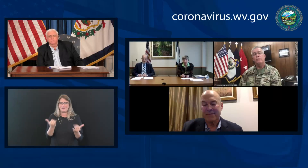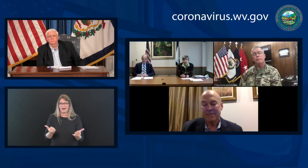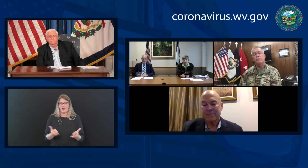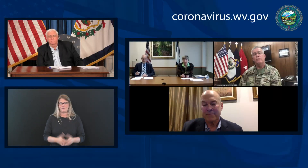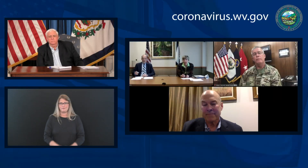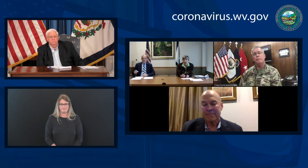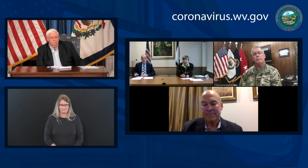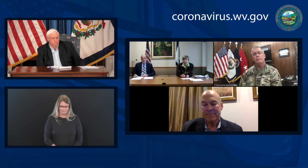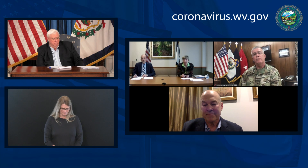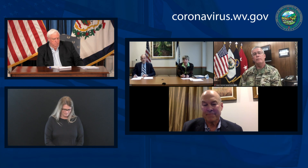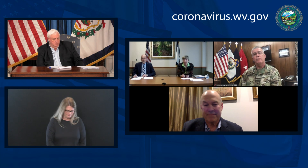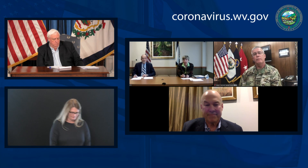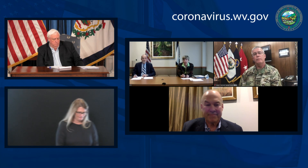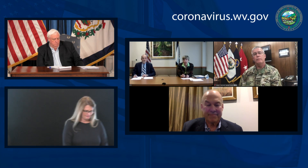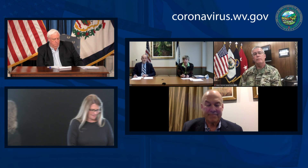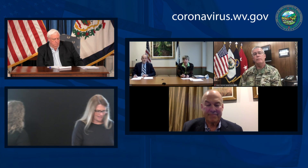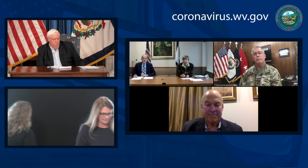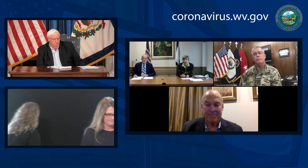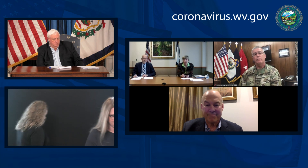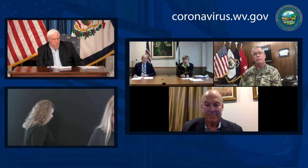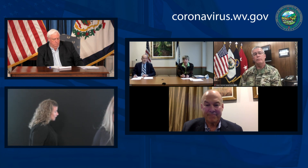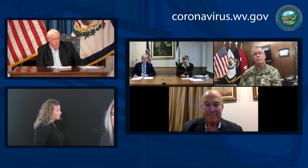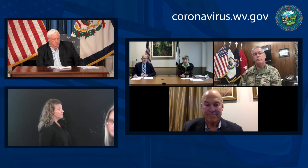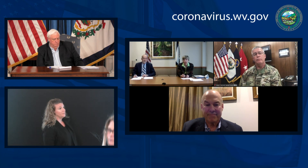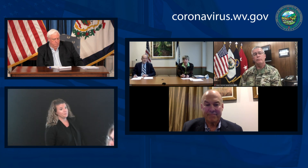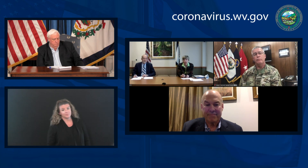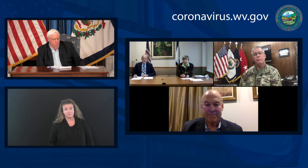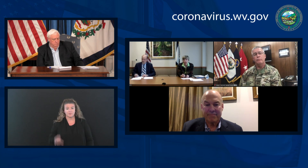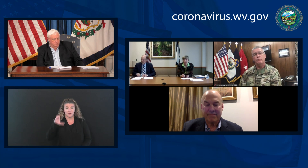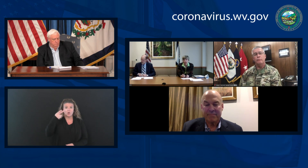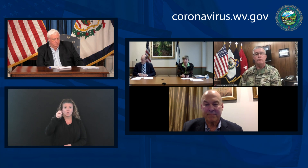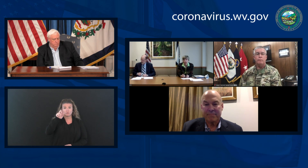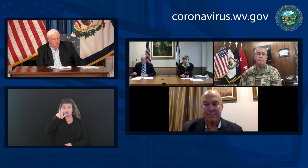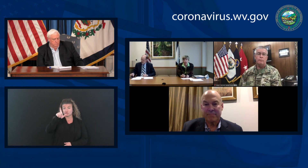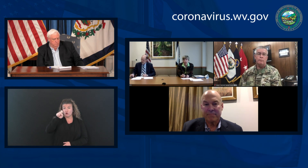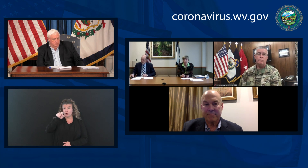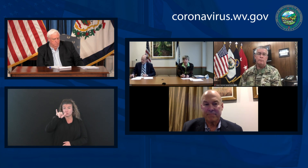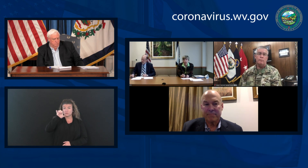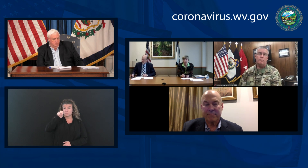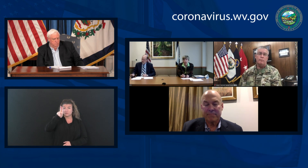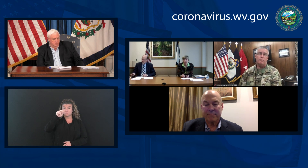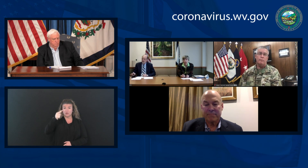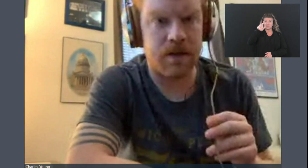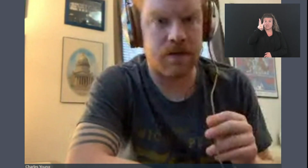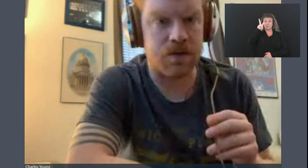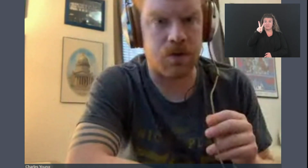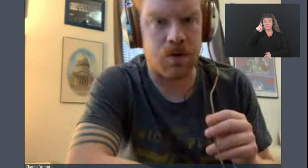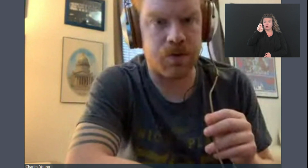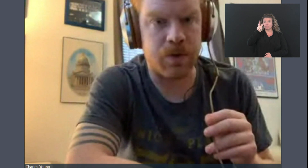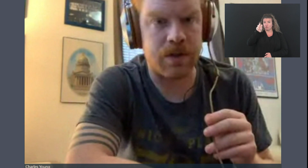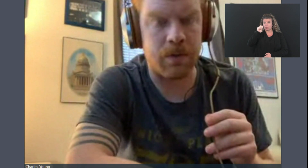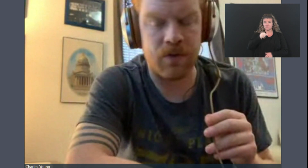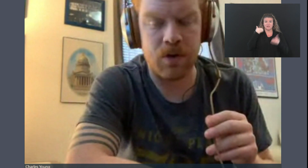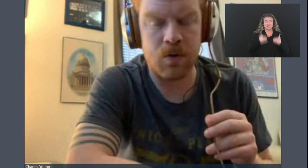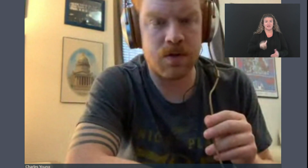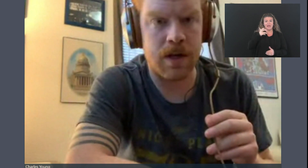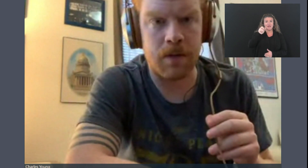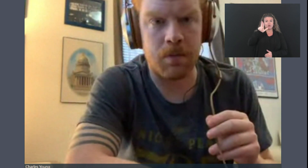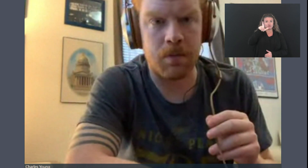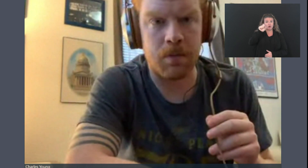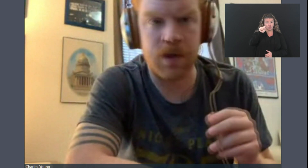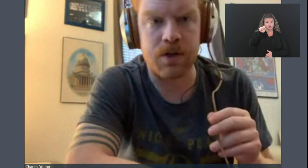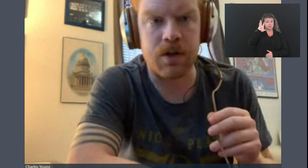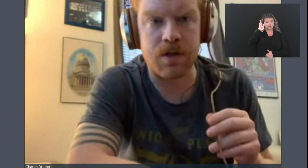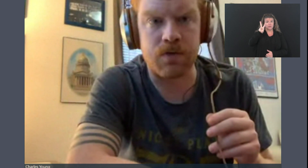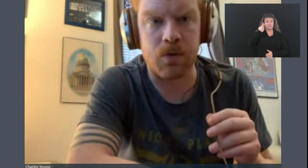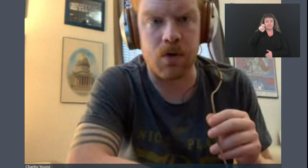Thank you. Up next, let's go to Charles Young with WV News. Hi, this is Charles with WV News.